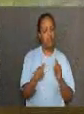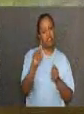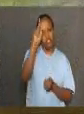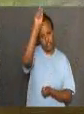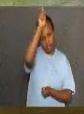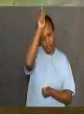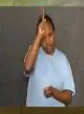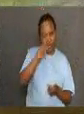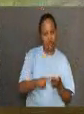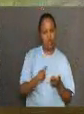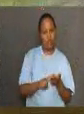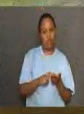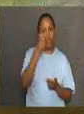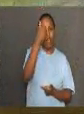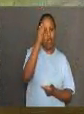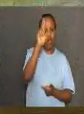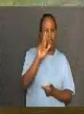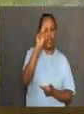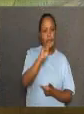Germany, Armenia,